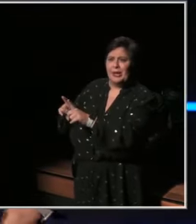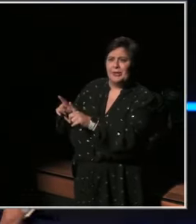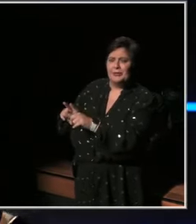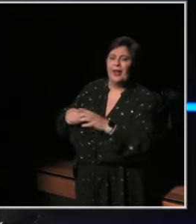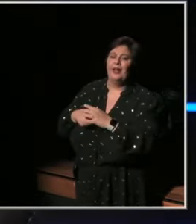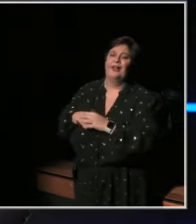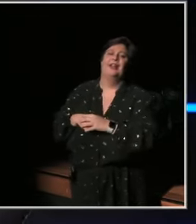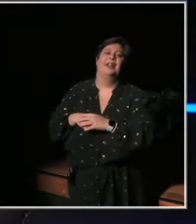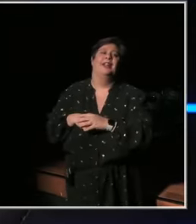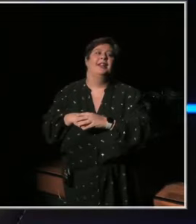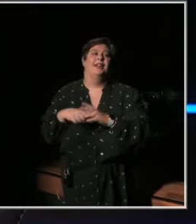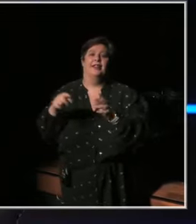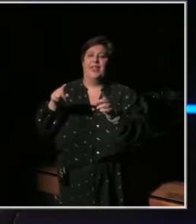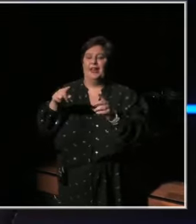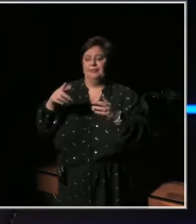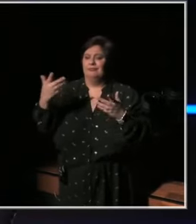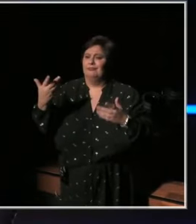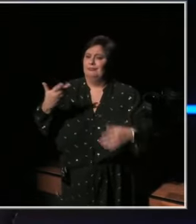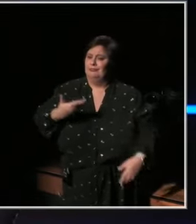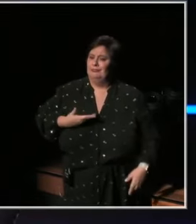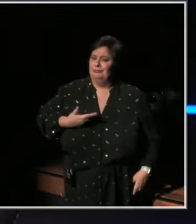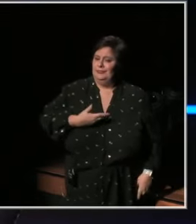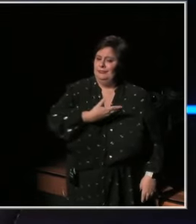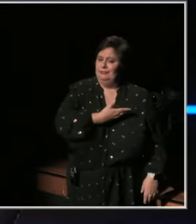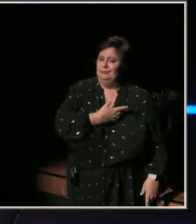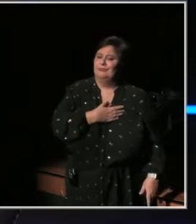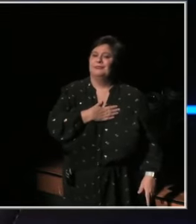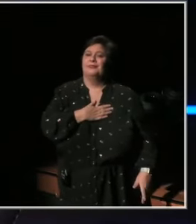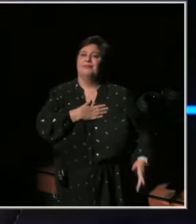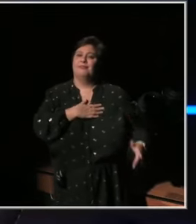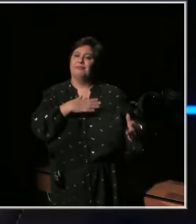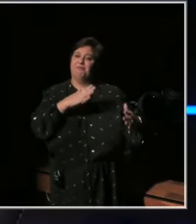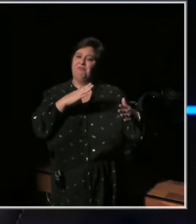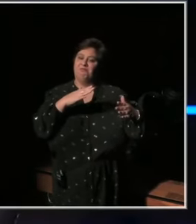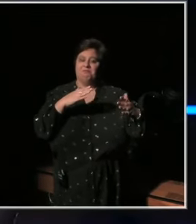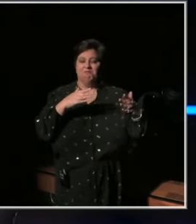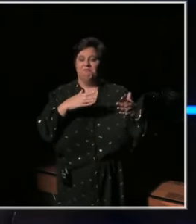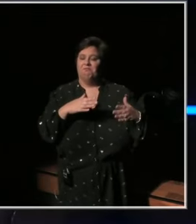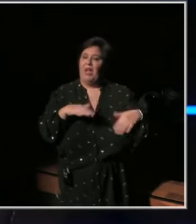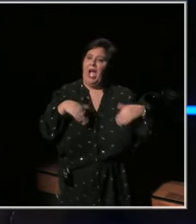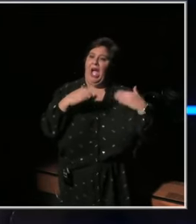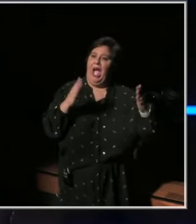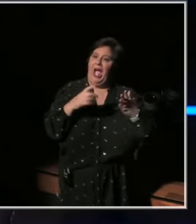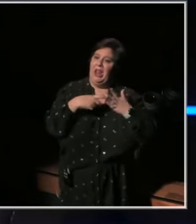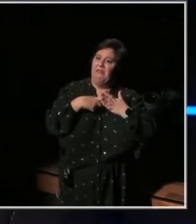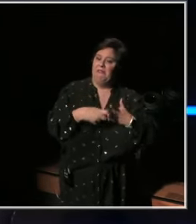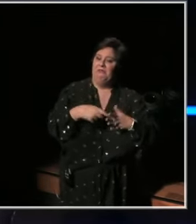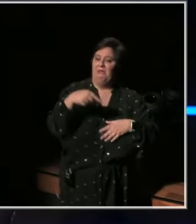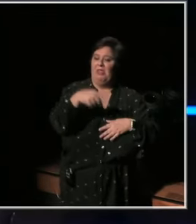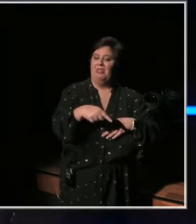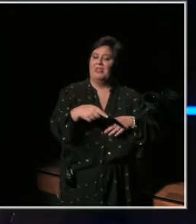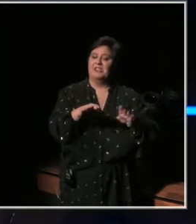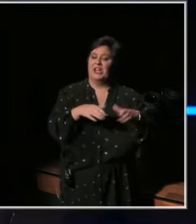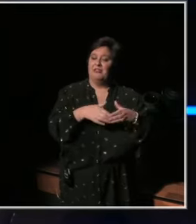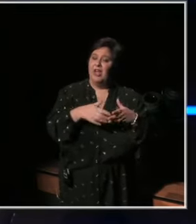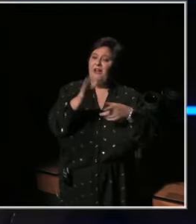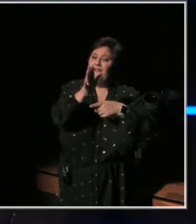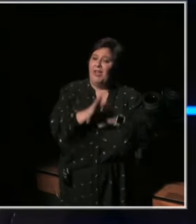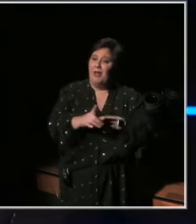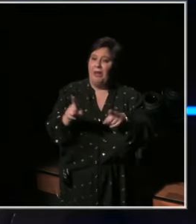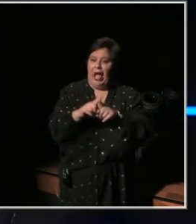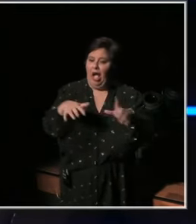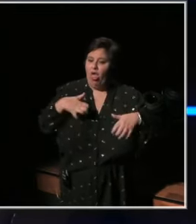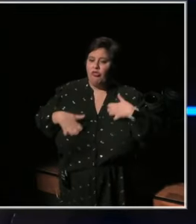as well. Right, then down to business. So highly commended in this category is a film that is told like a thriller,